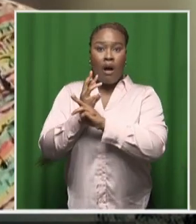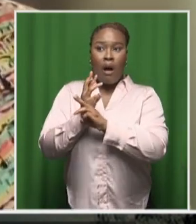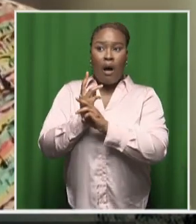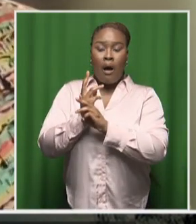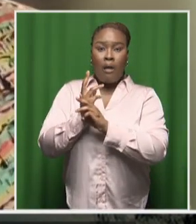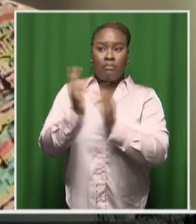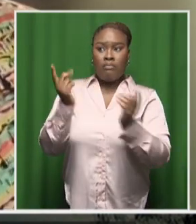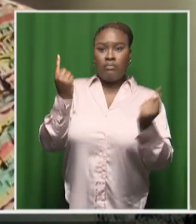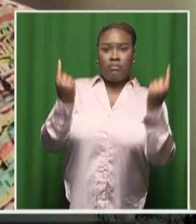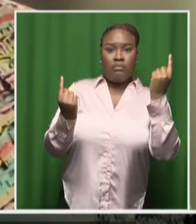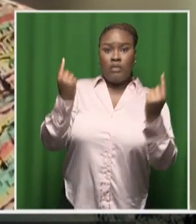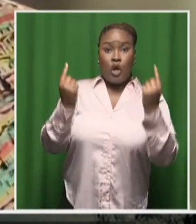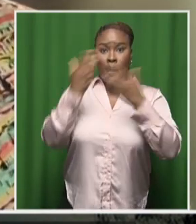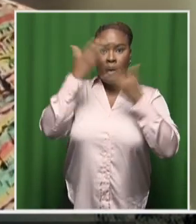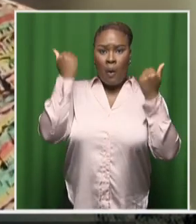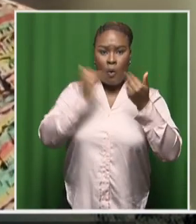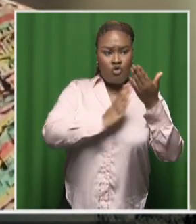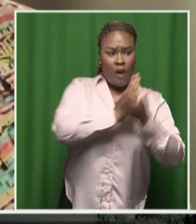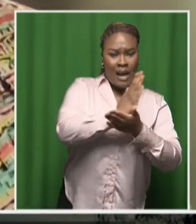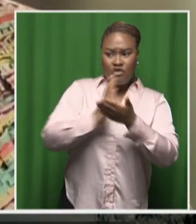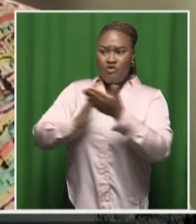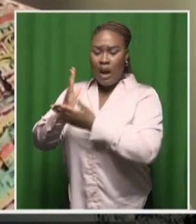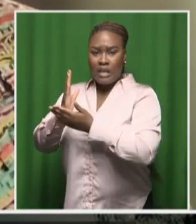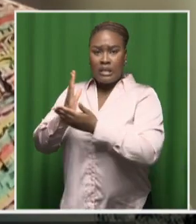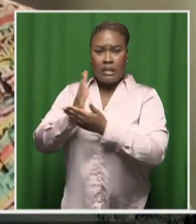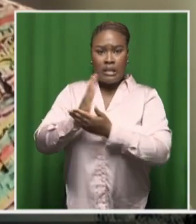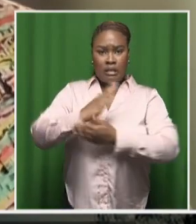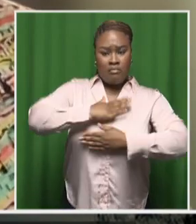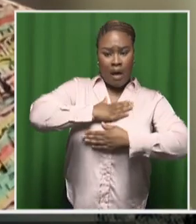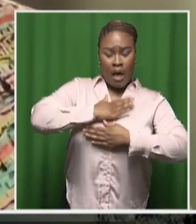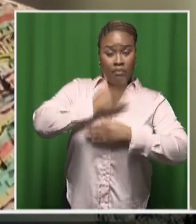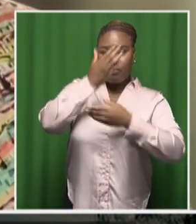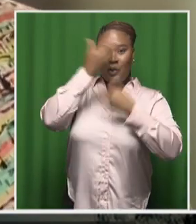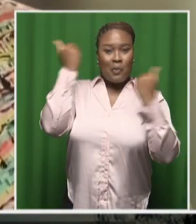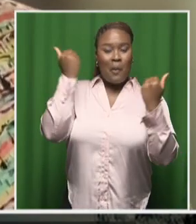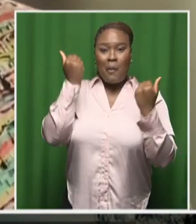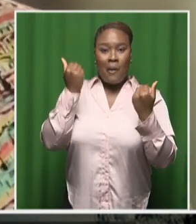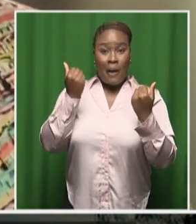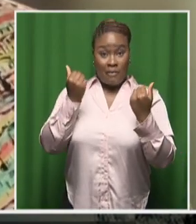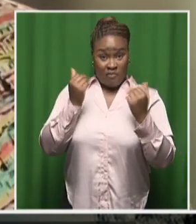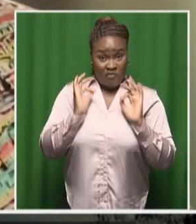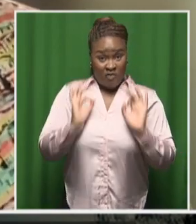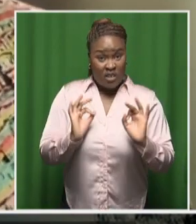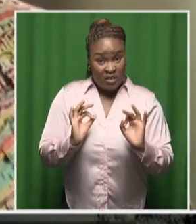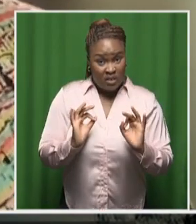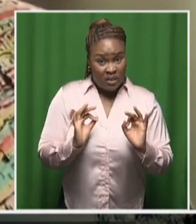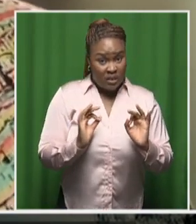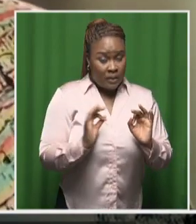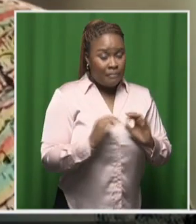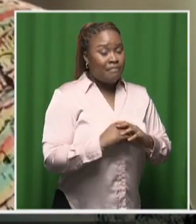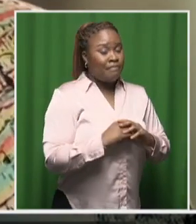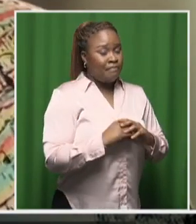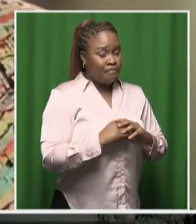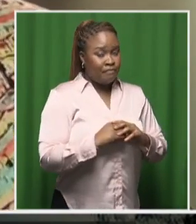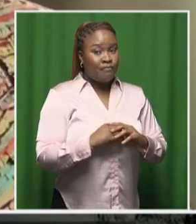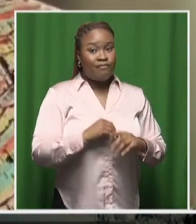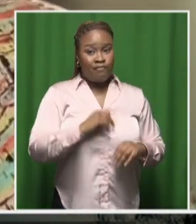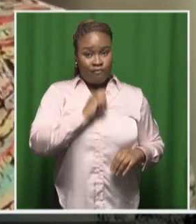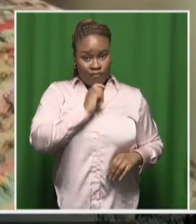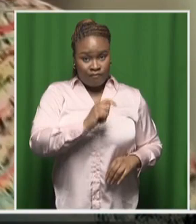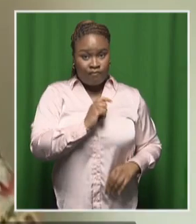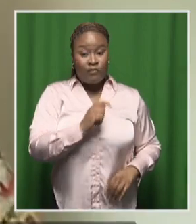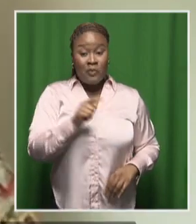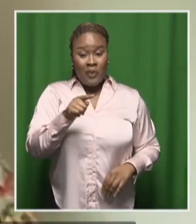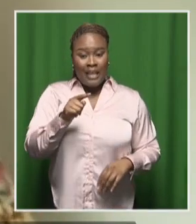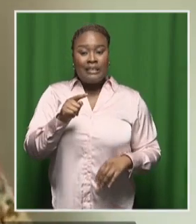know that they have many, many rights available to them that they perhaps don't use. Yes, that is some of the challenges, because